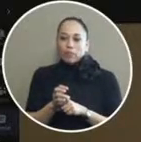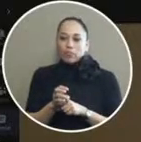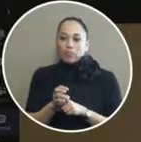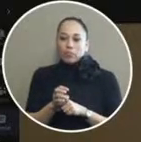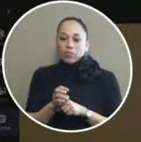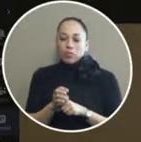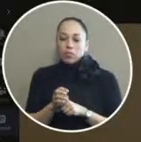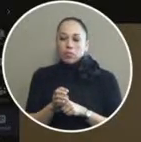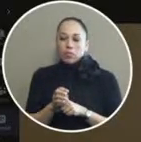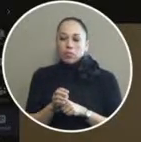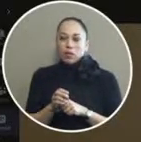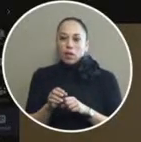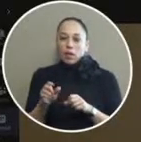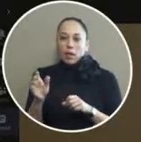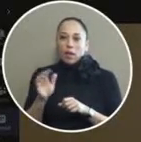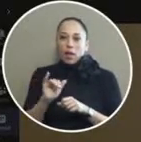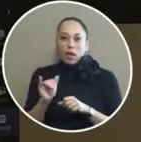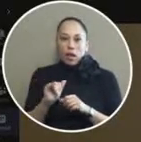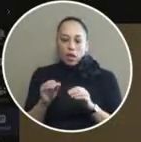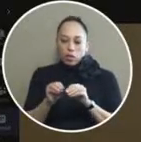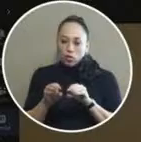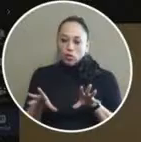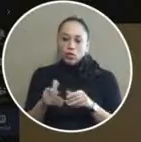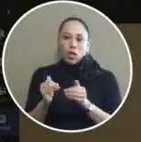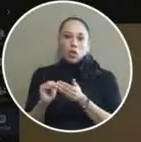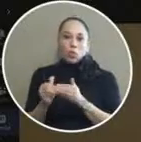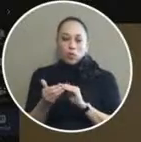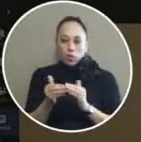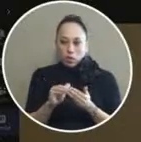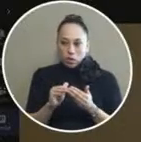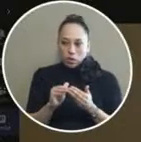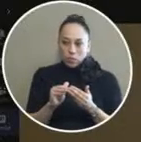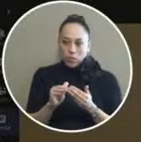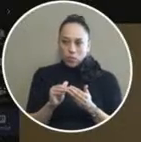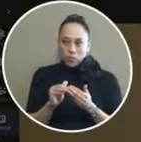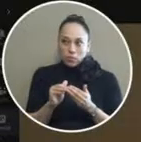the amount of spread that is occurring in our community,